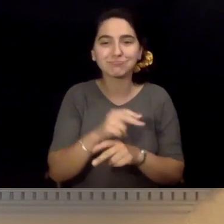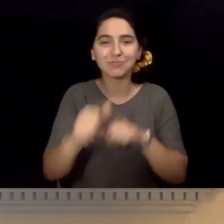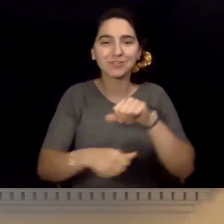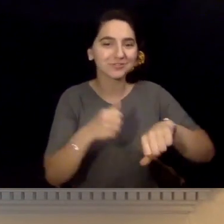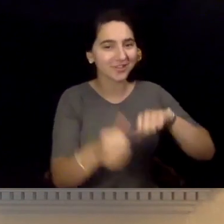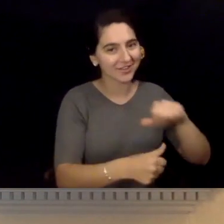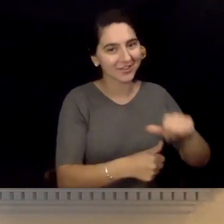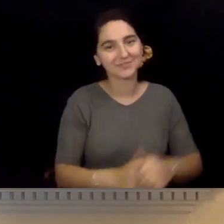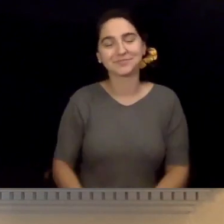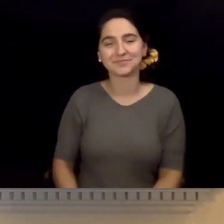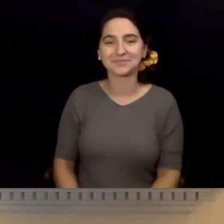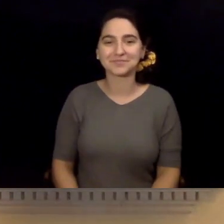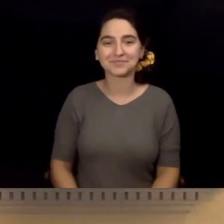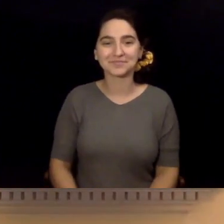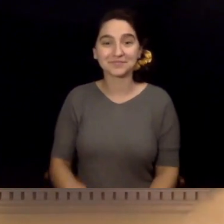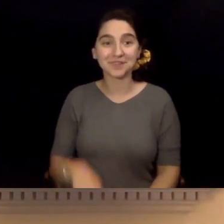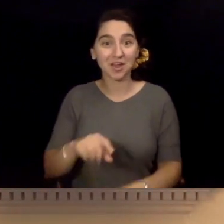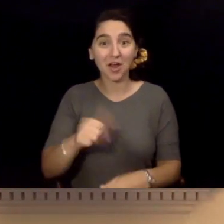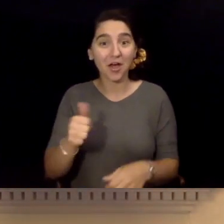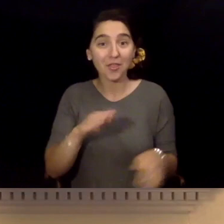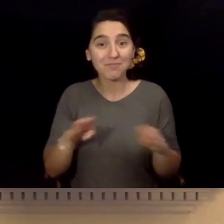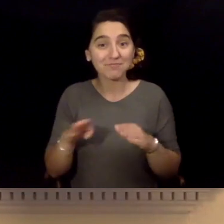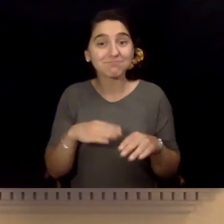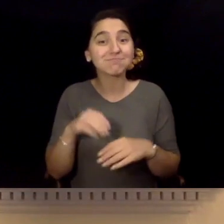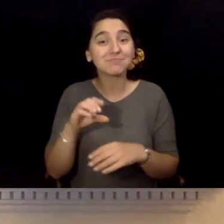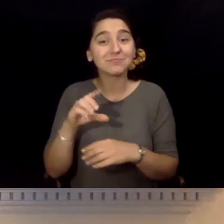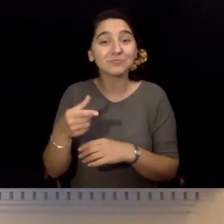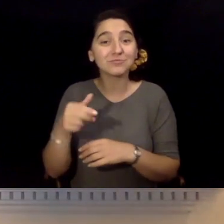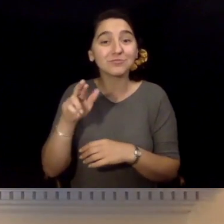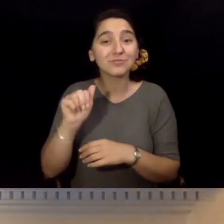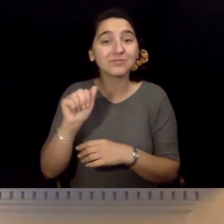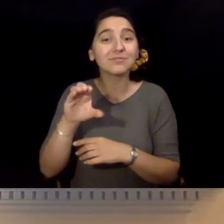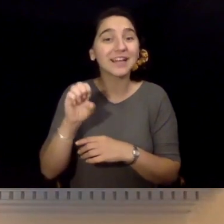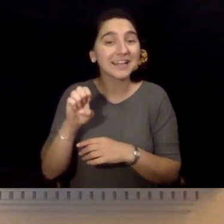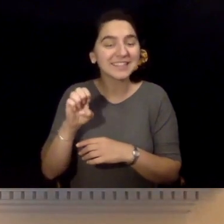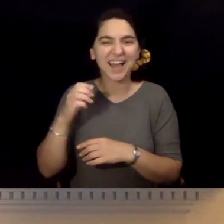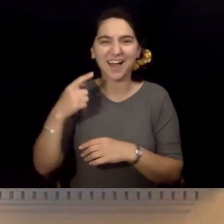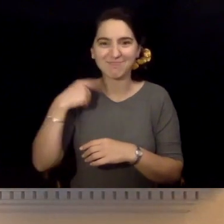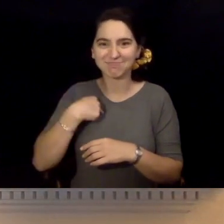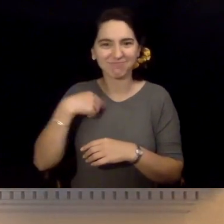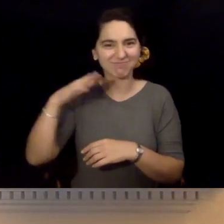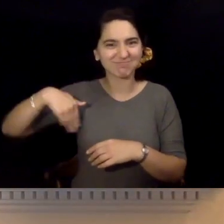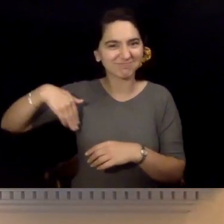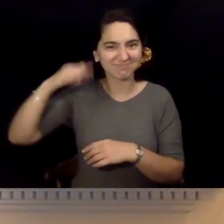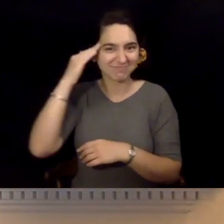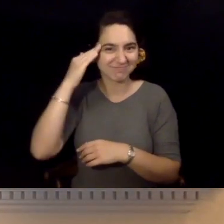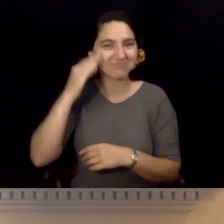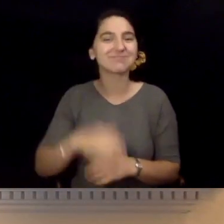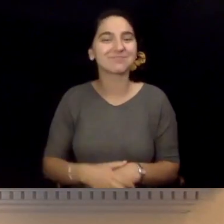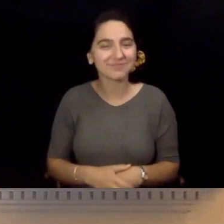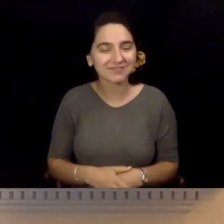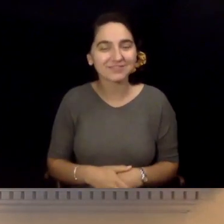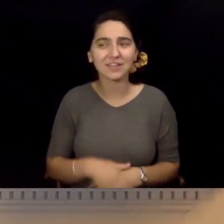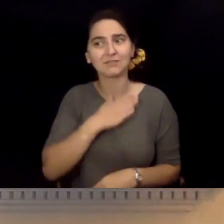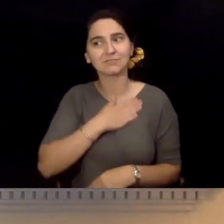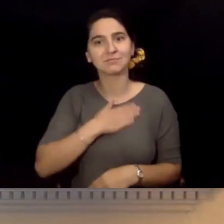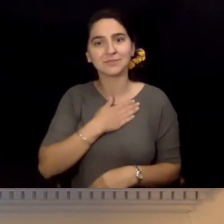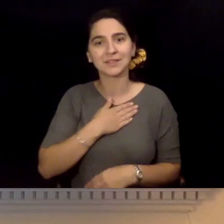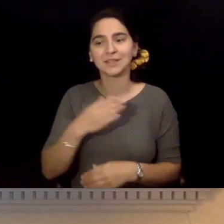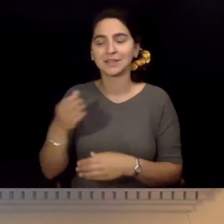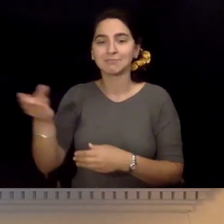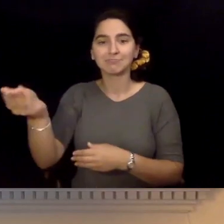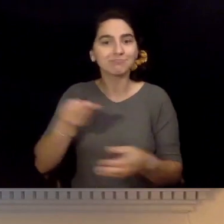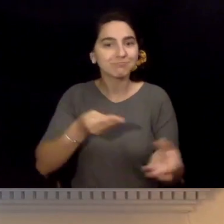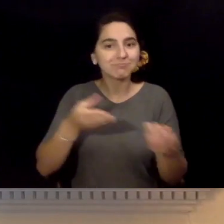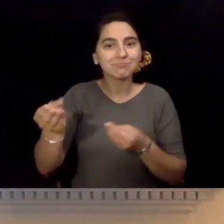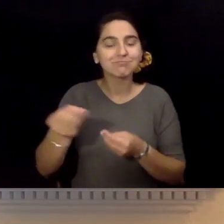many other acts of grace that you are sharing with one another that I haven't even heard about. Please continue to send in your